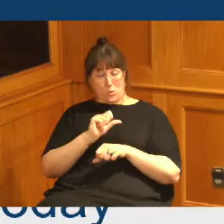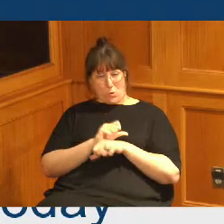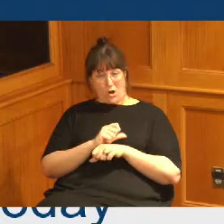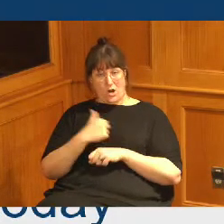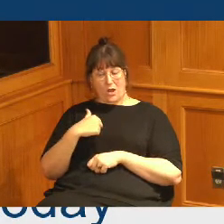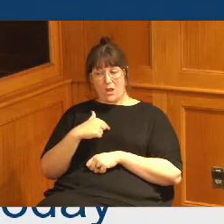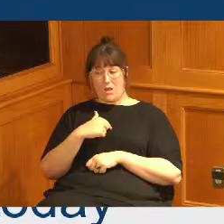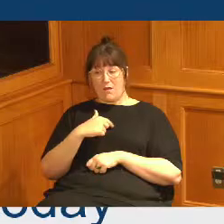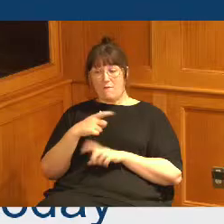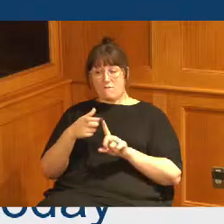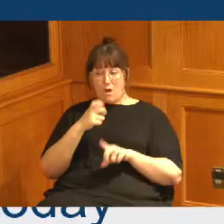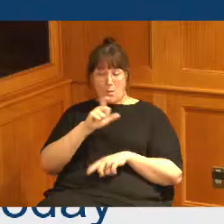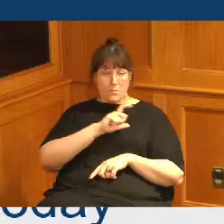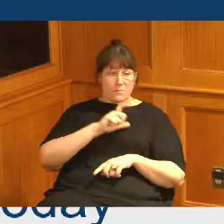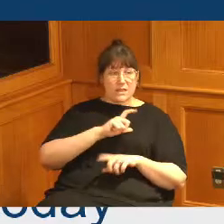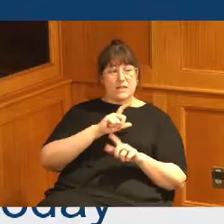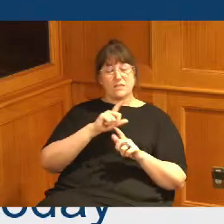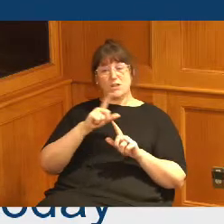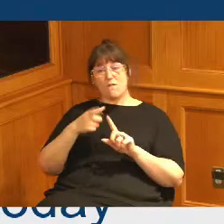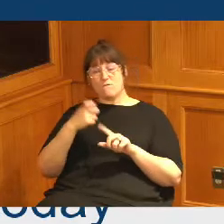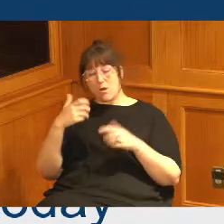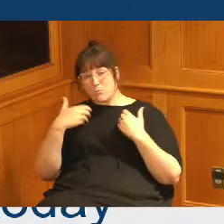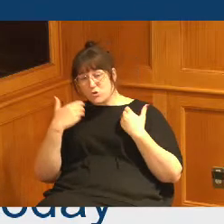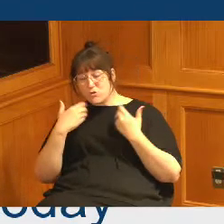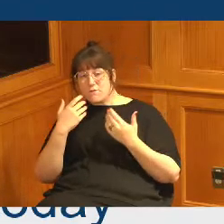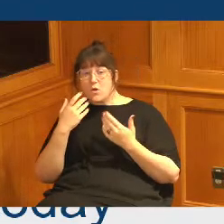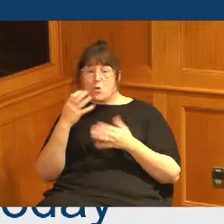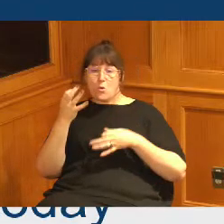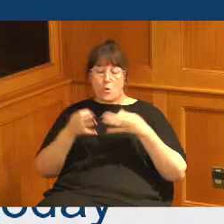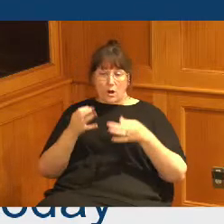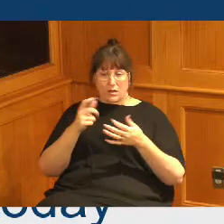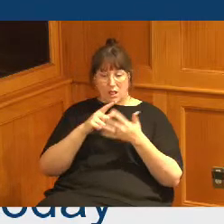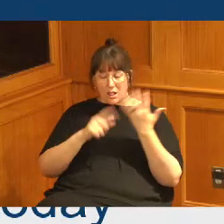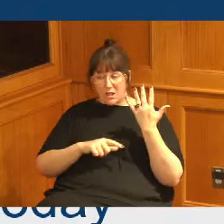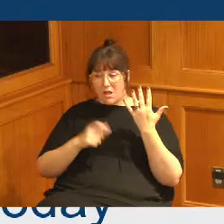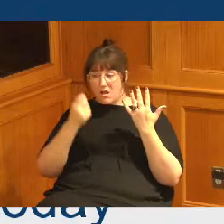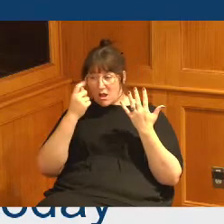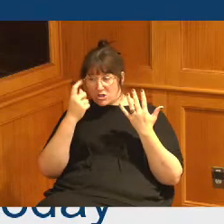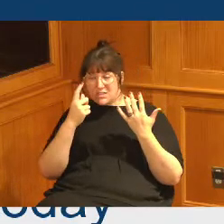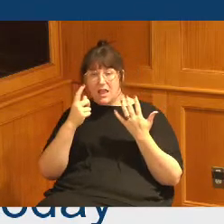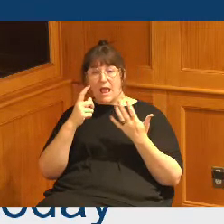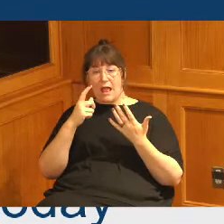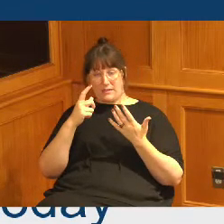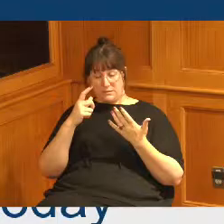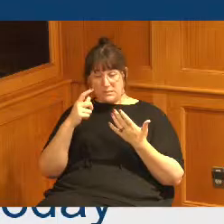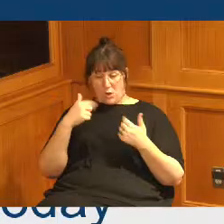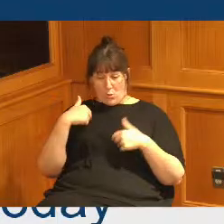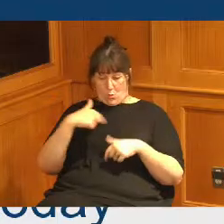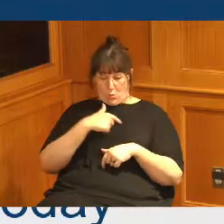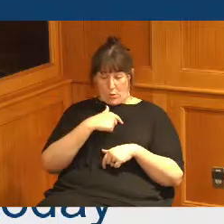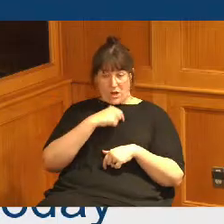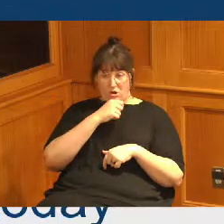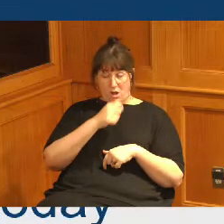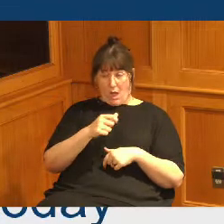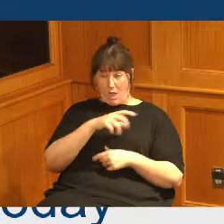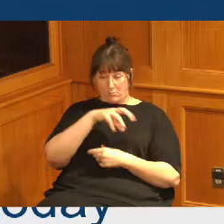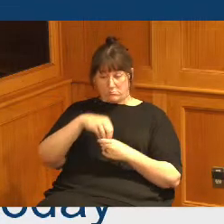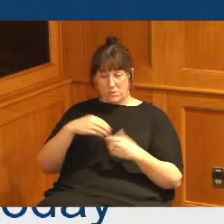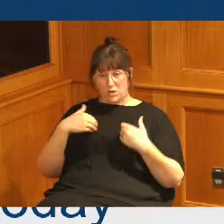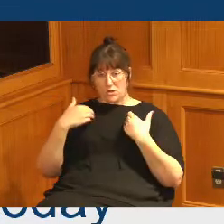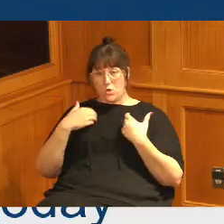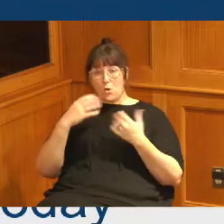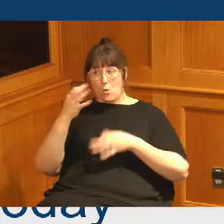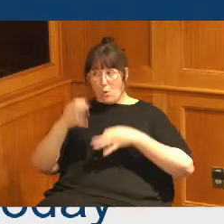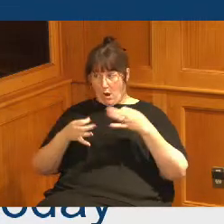Pleas Court, from the Court of Appeals, from juvenile court. And the clerk's office isn't even the clerk for the juvenile court. But the presiding judge, Judge Bloom, saw that there was a